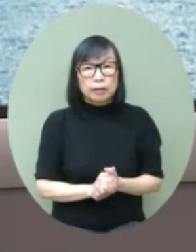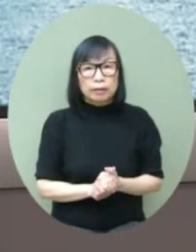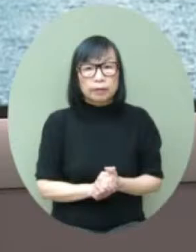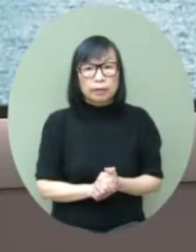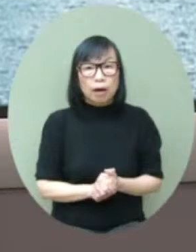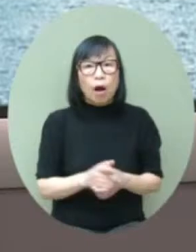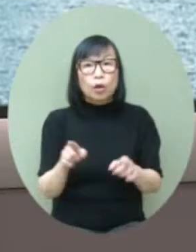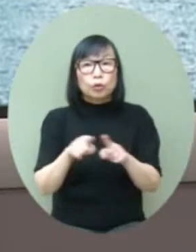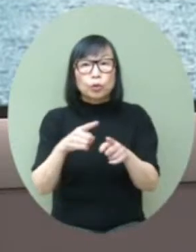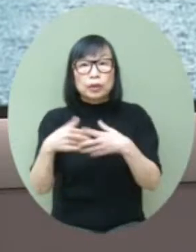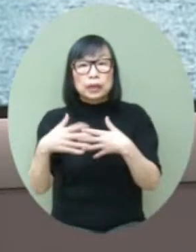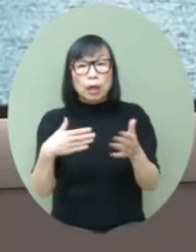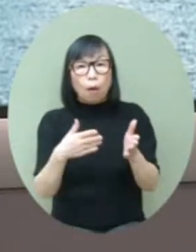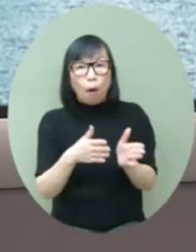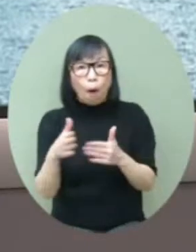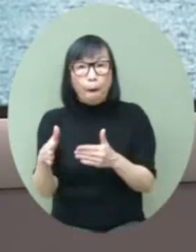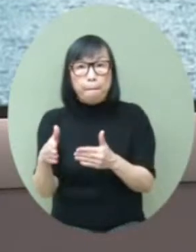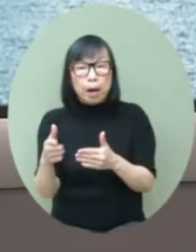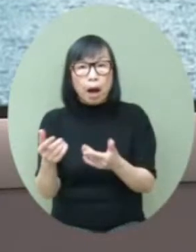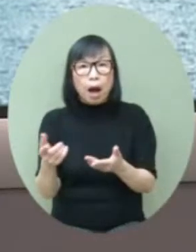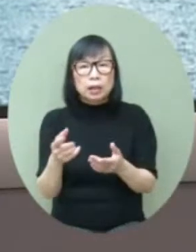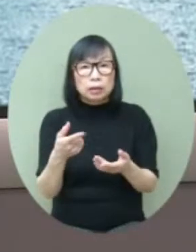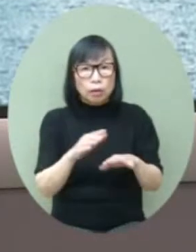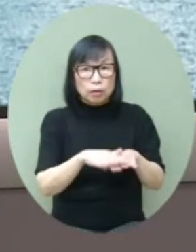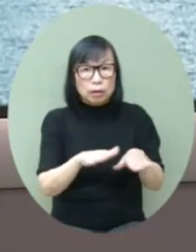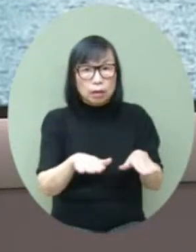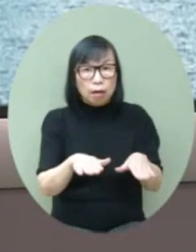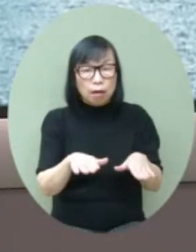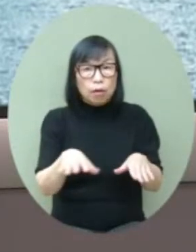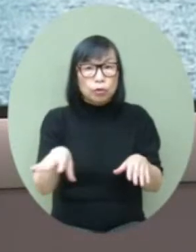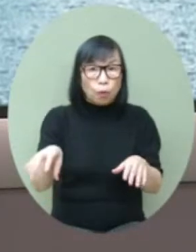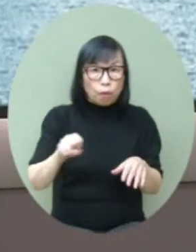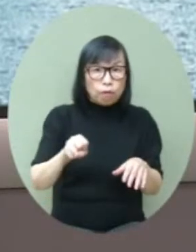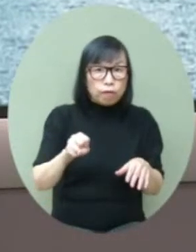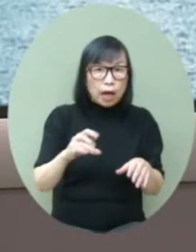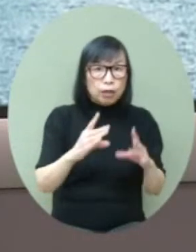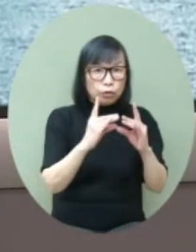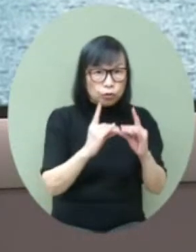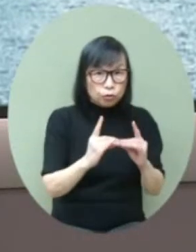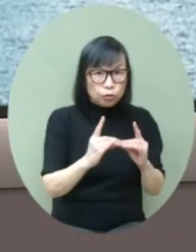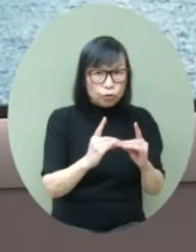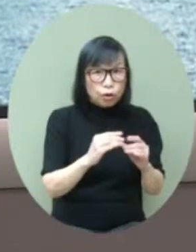for treatment in isolation. Now, the girl